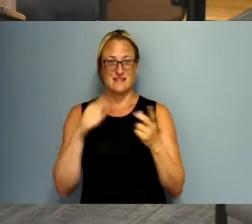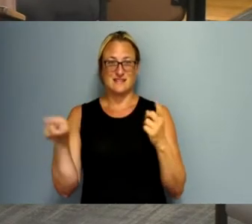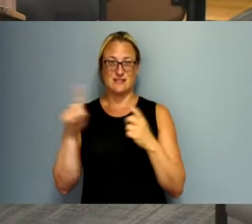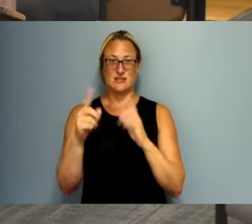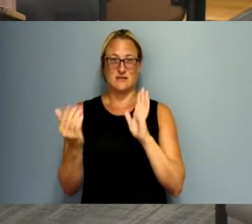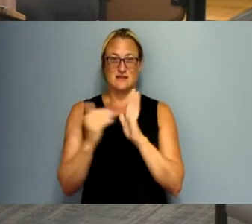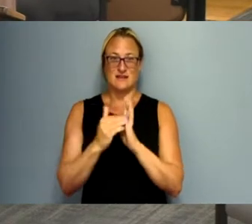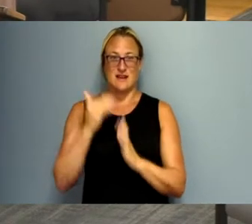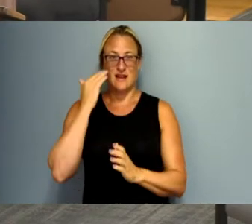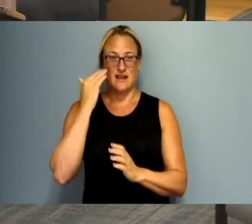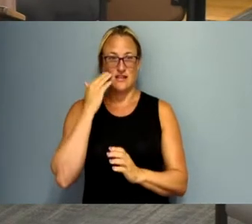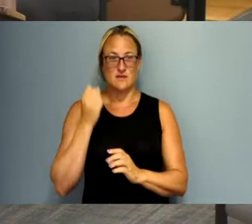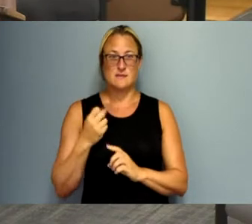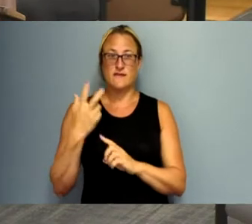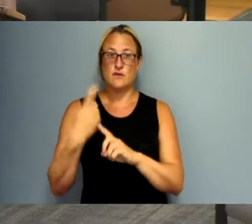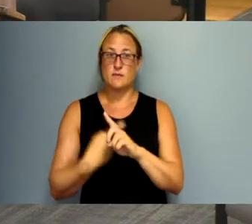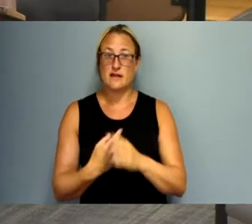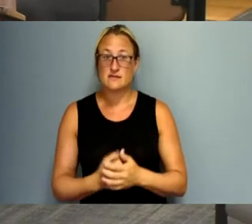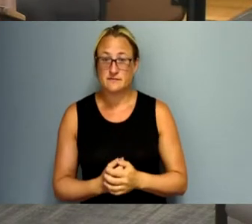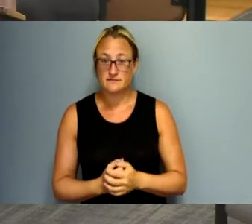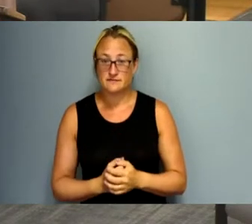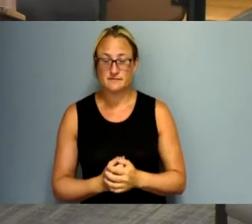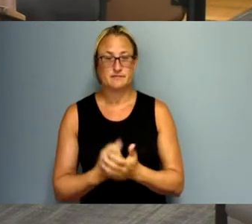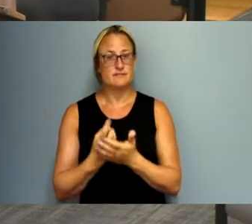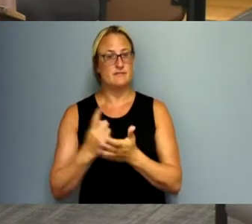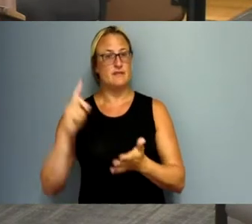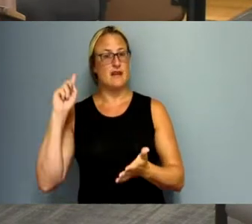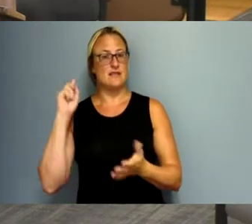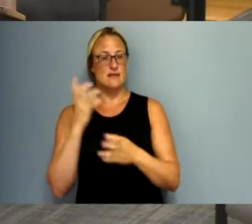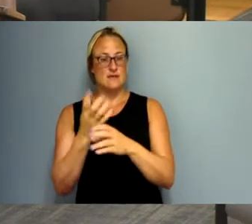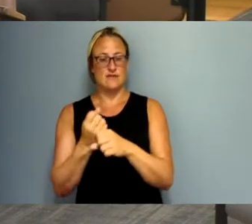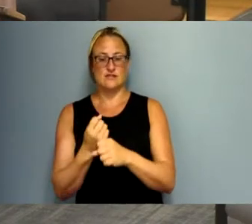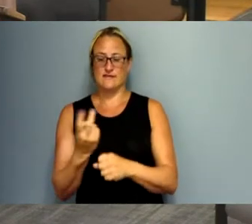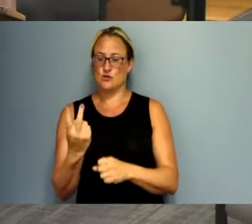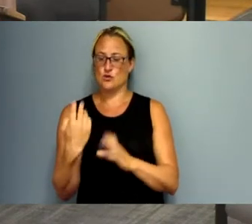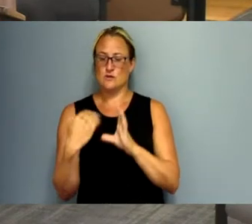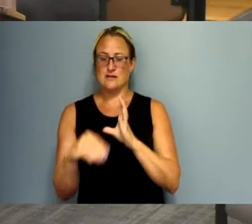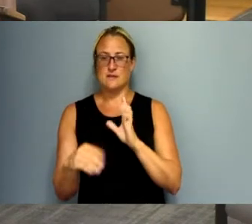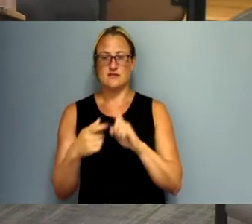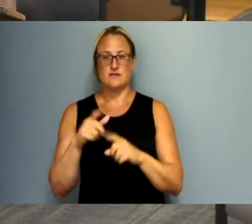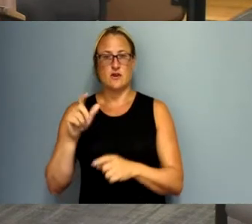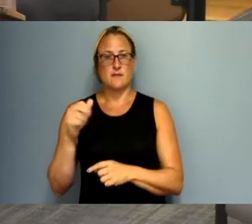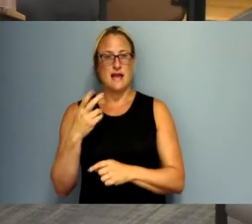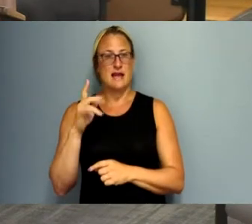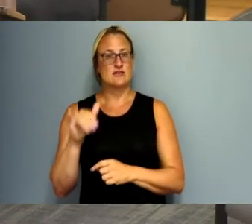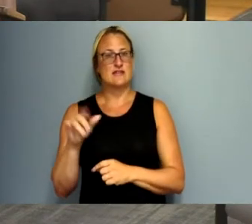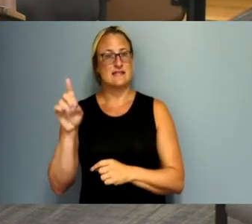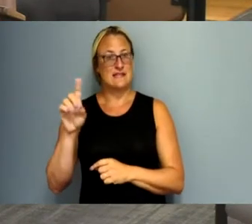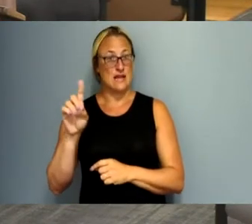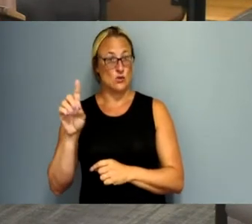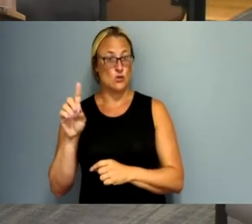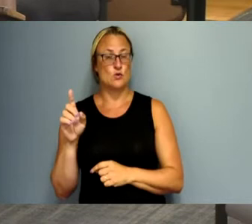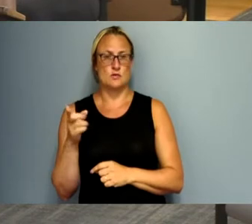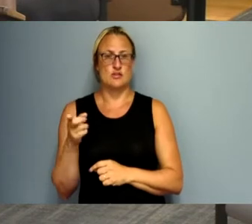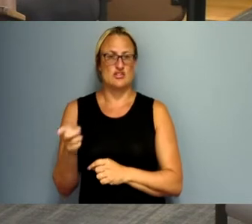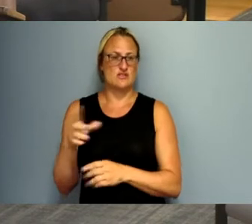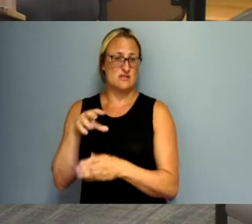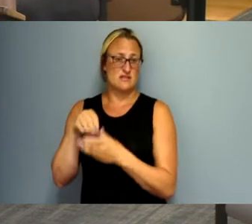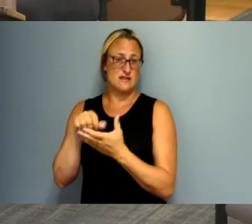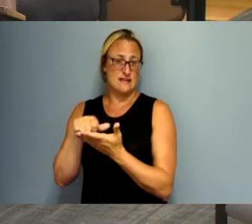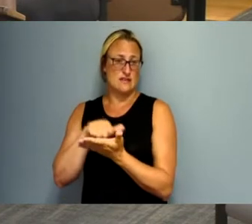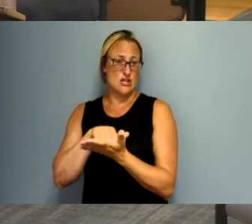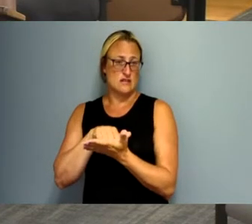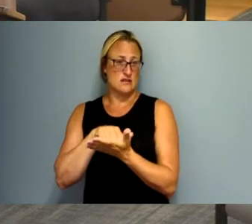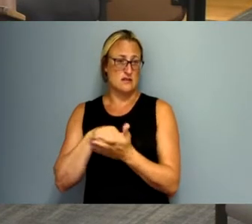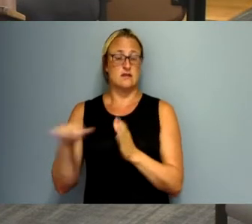couple of months. Last week, I received two emails from Ashley Dayoub, who is in the agenda,